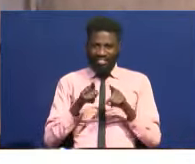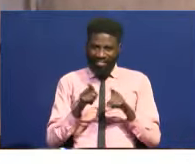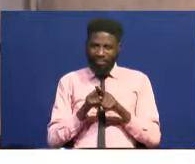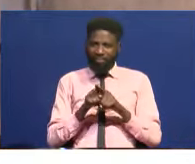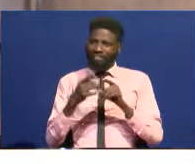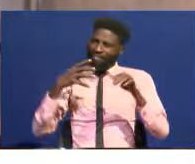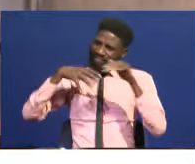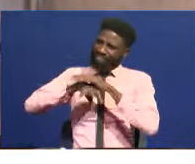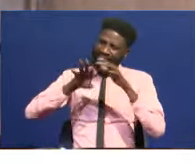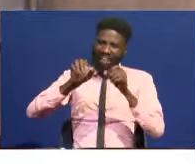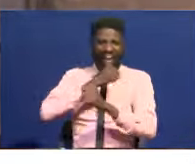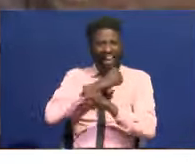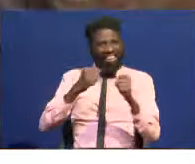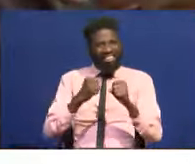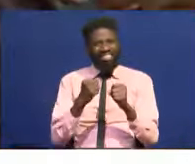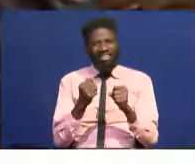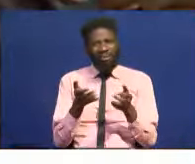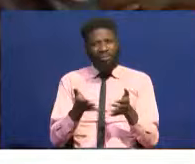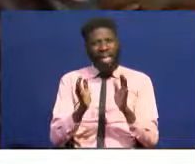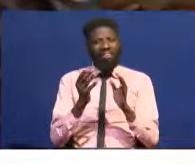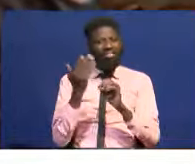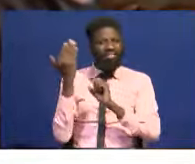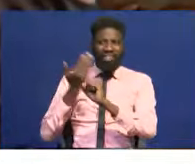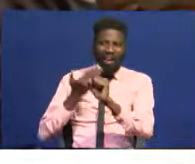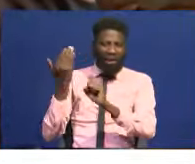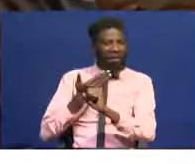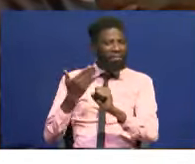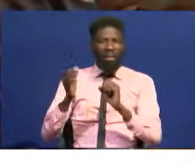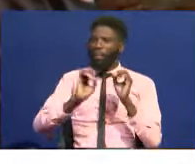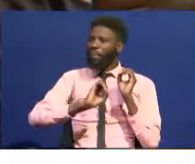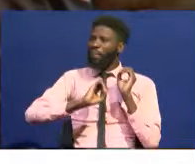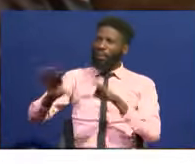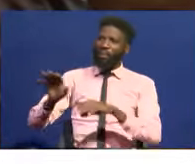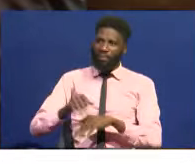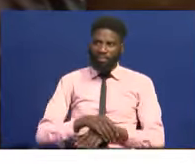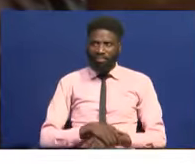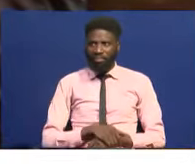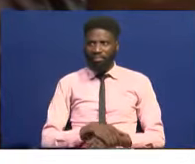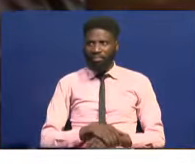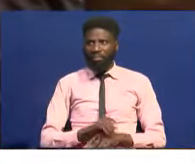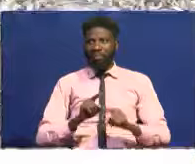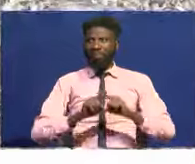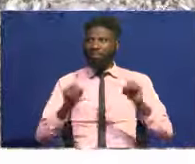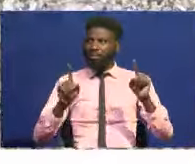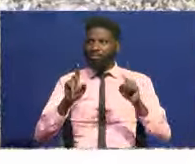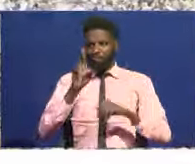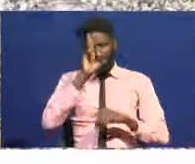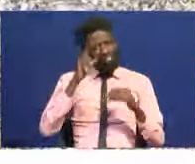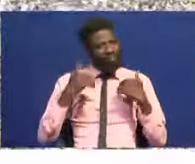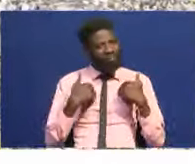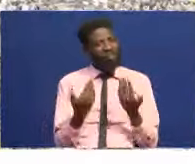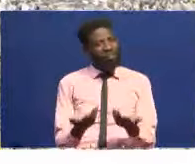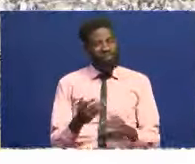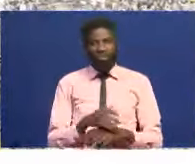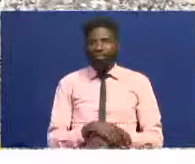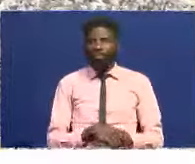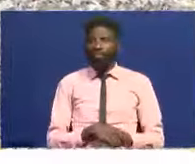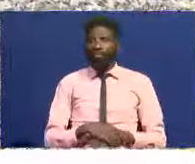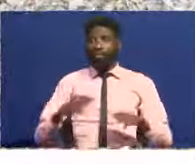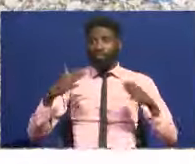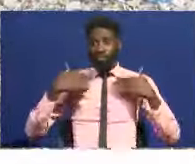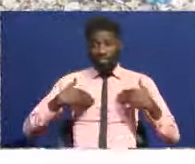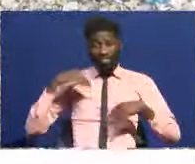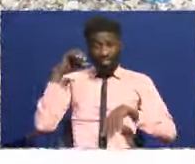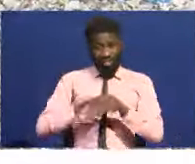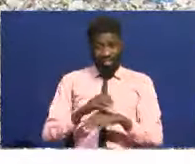beef, put in sacks and dumped somewhere. Yet we have a police service. The discovery of the bodies and the crackdown